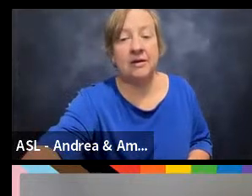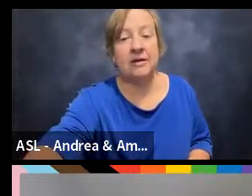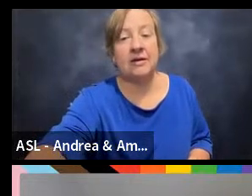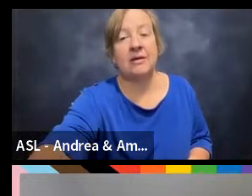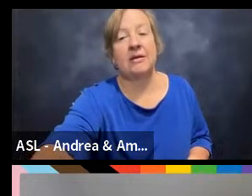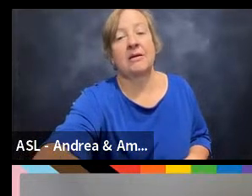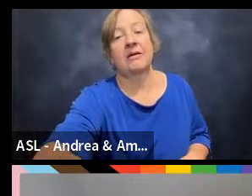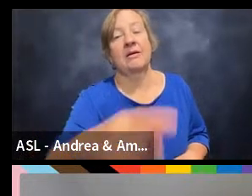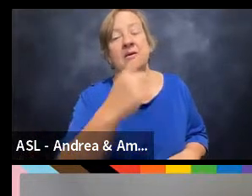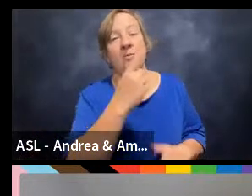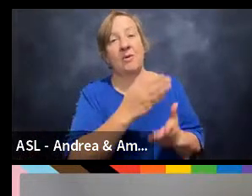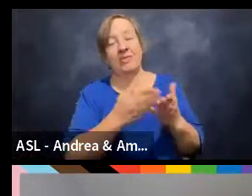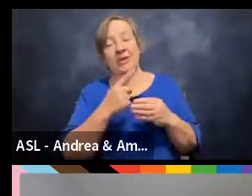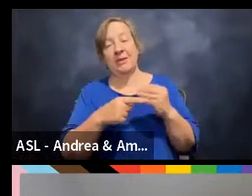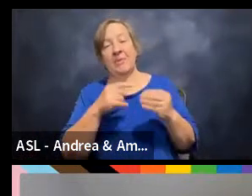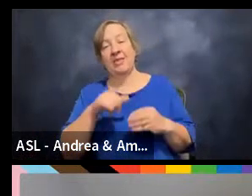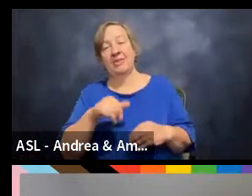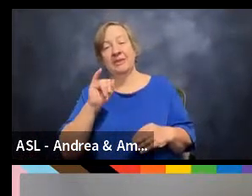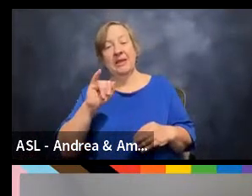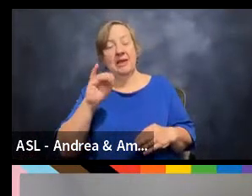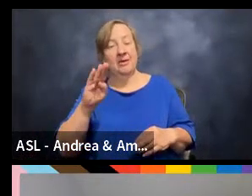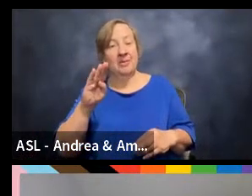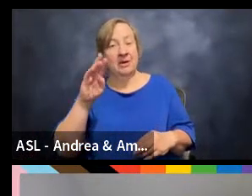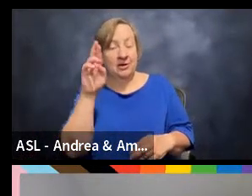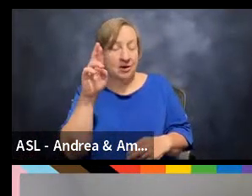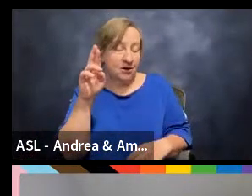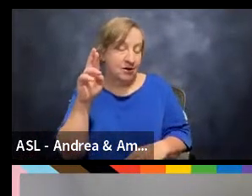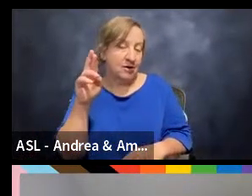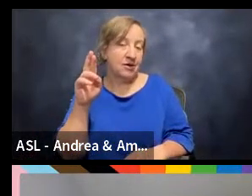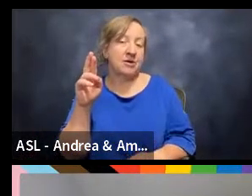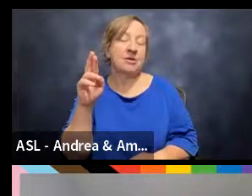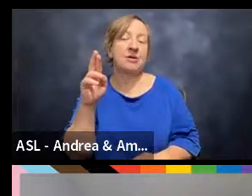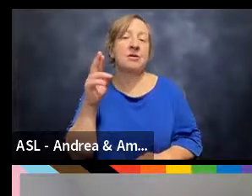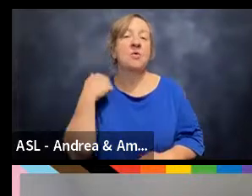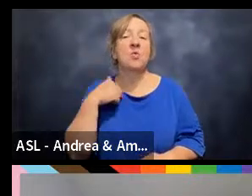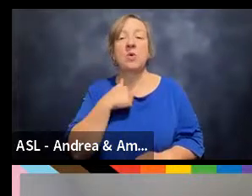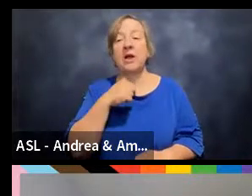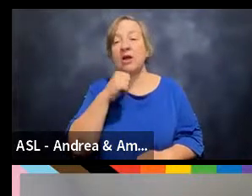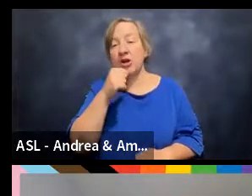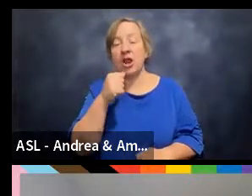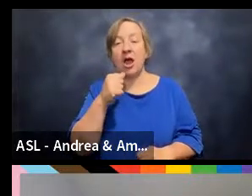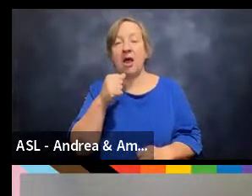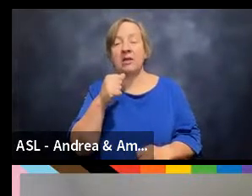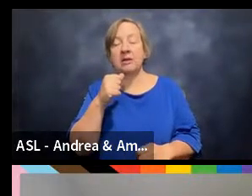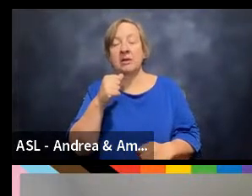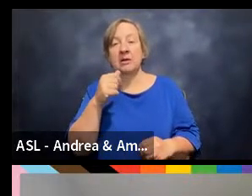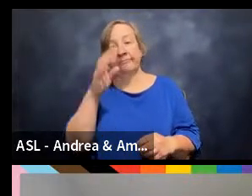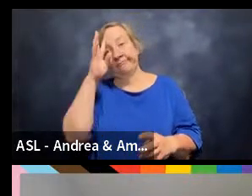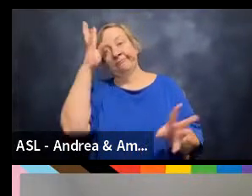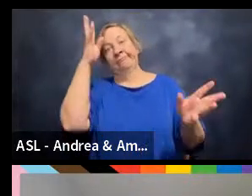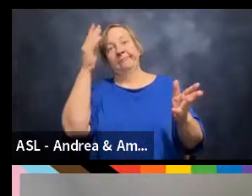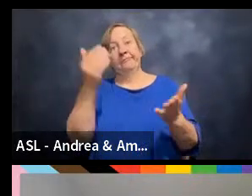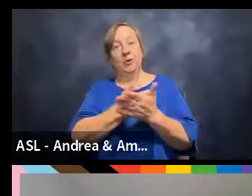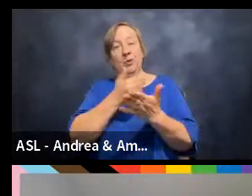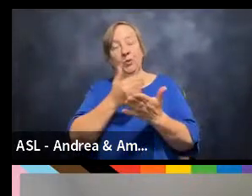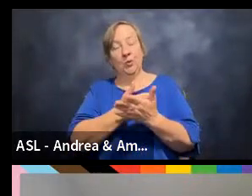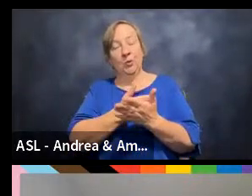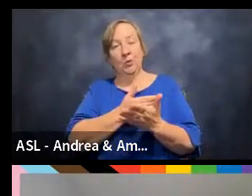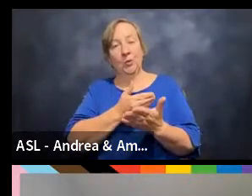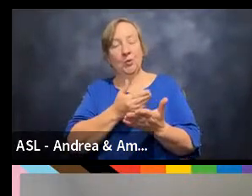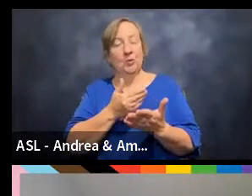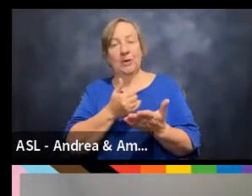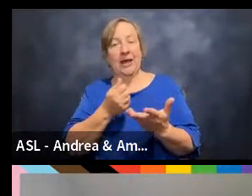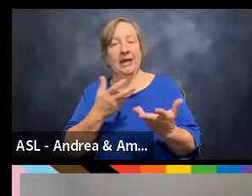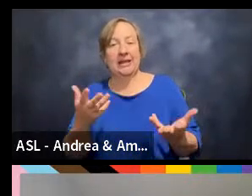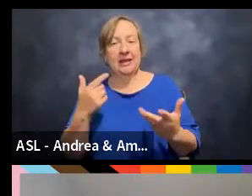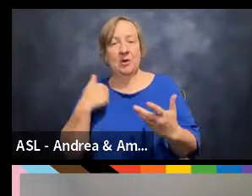IBR program in particular is the fact that, like, we're not reinventing the wheel, in the sense that we already had